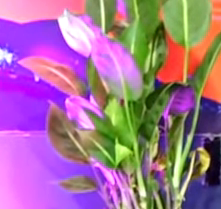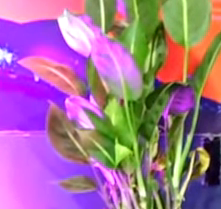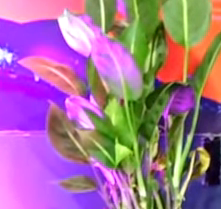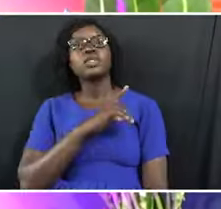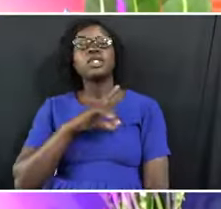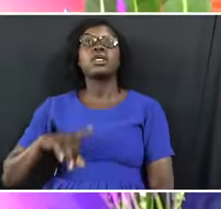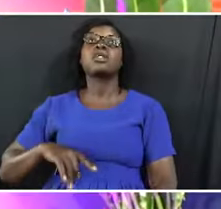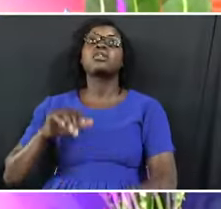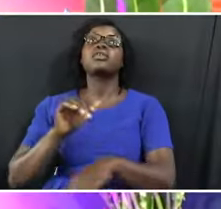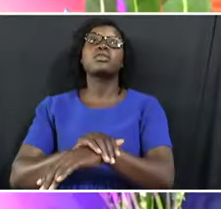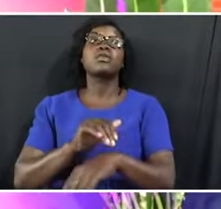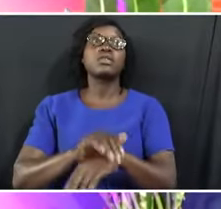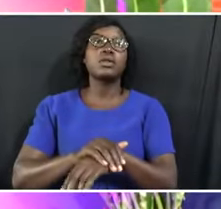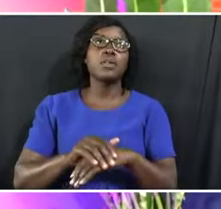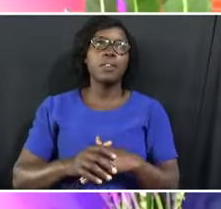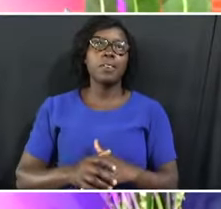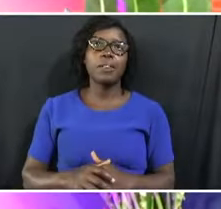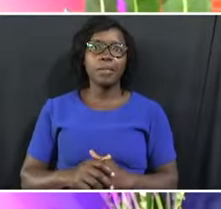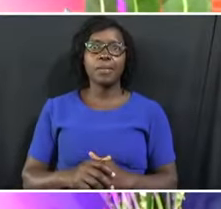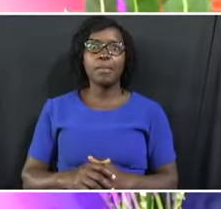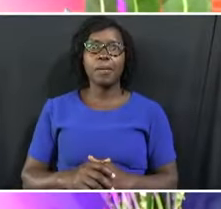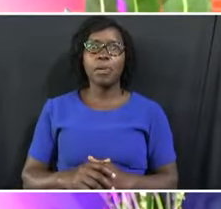The Lord is good.